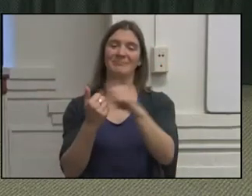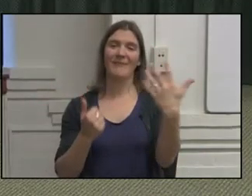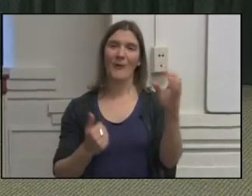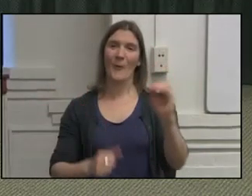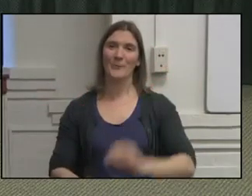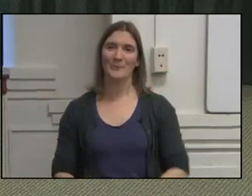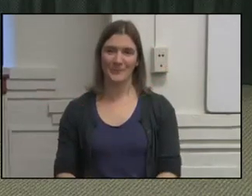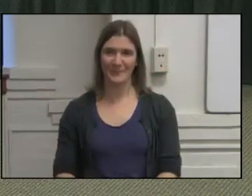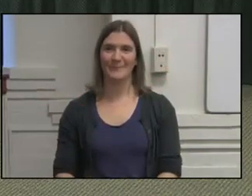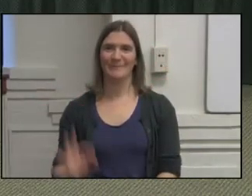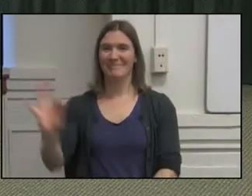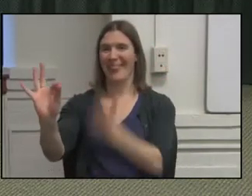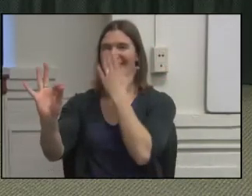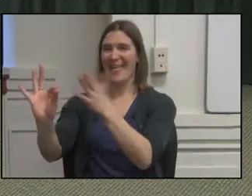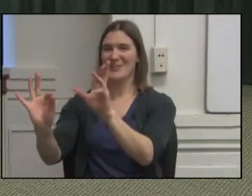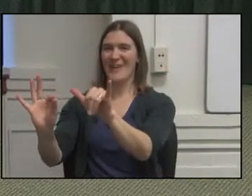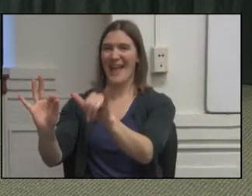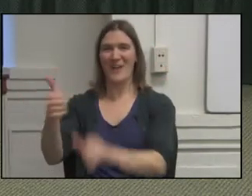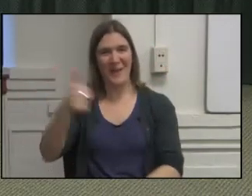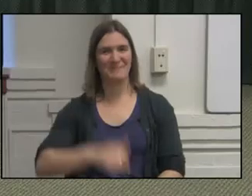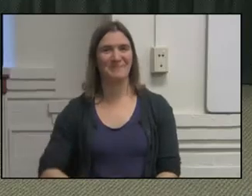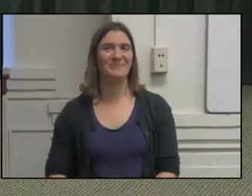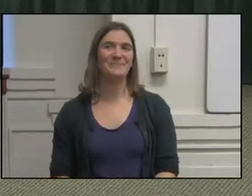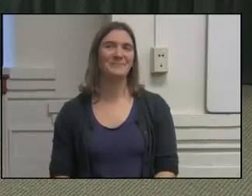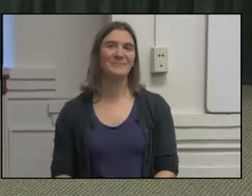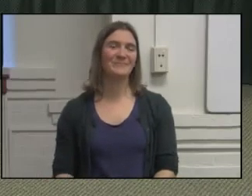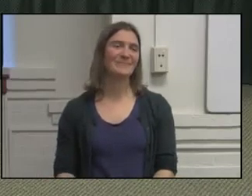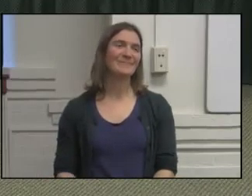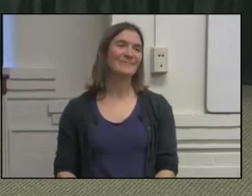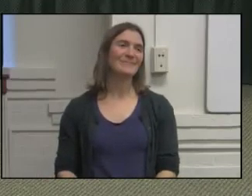carries 5-0. Thank you, Ray. Thank for you. Coming.